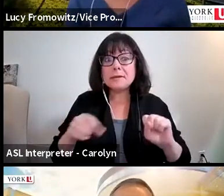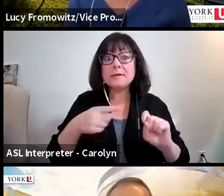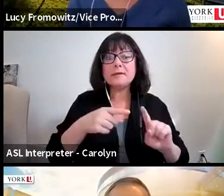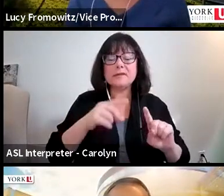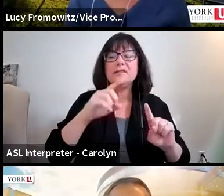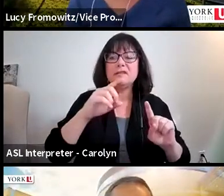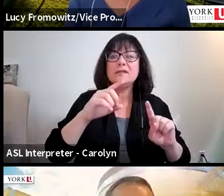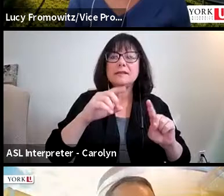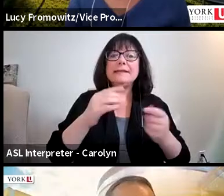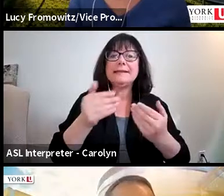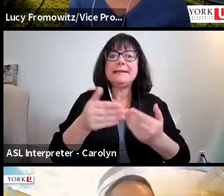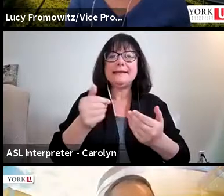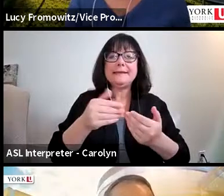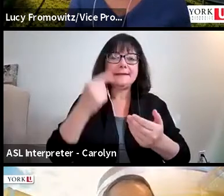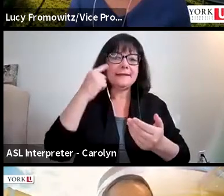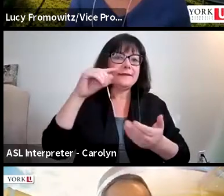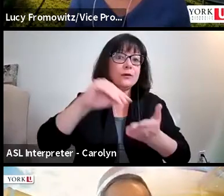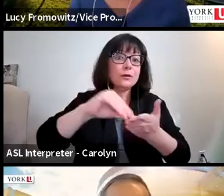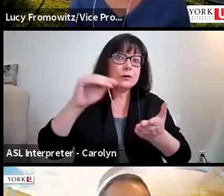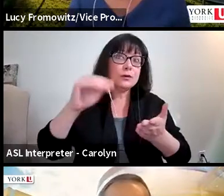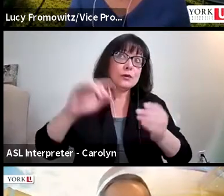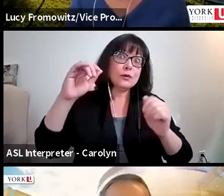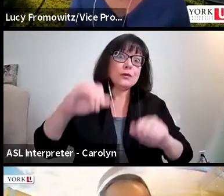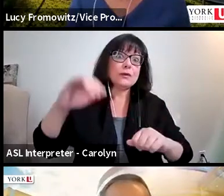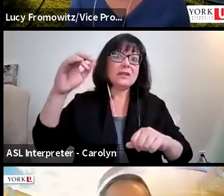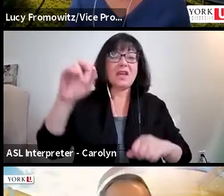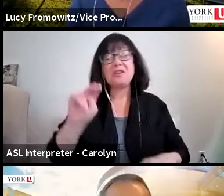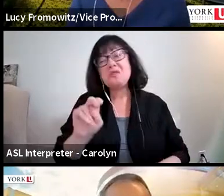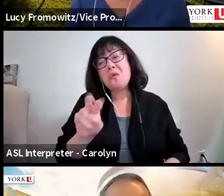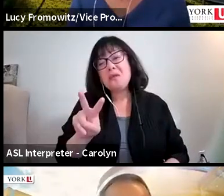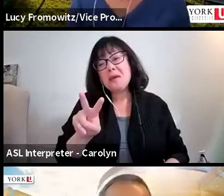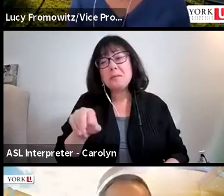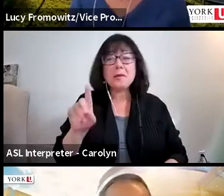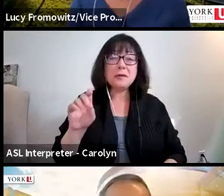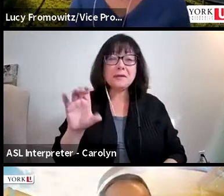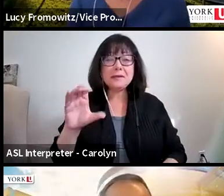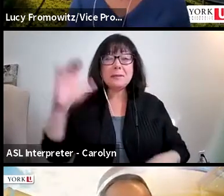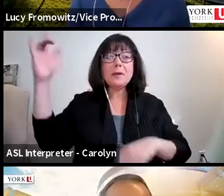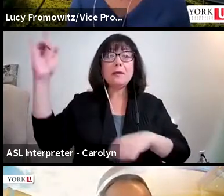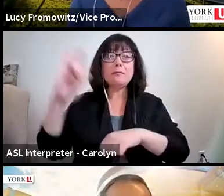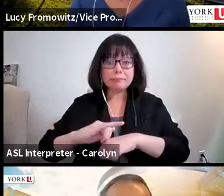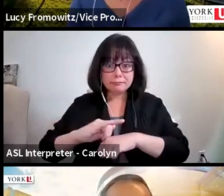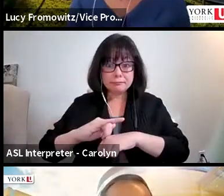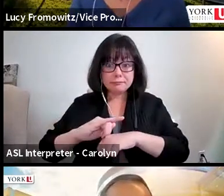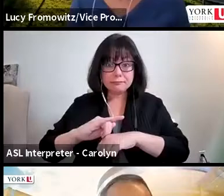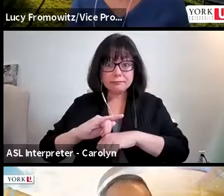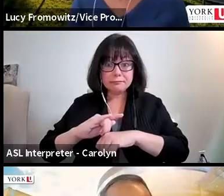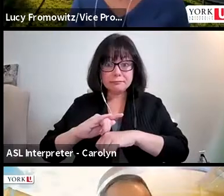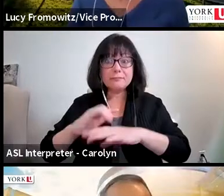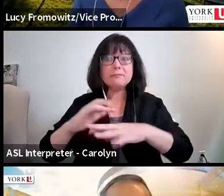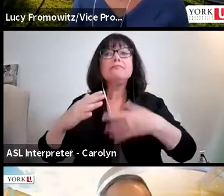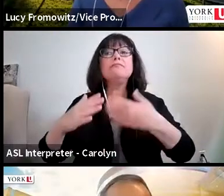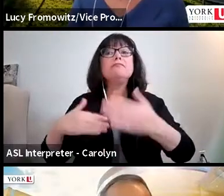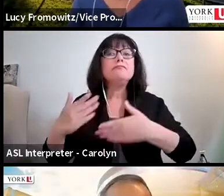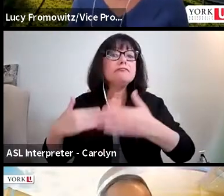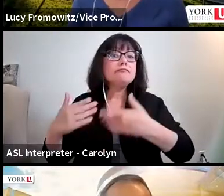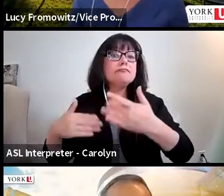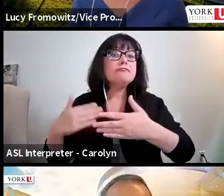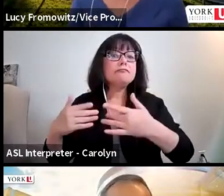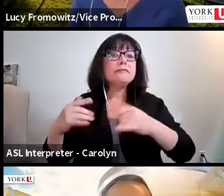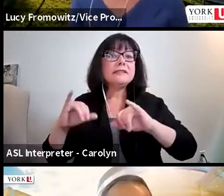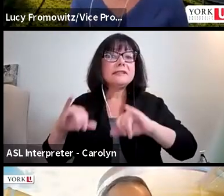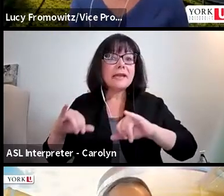easily travel here in November, December, so that they could arrange those plans well in